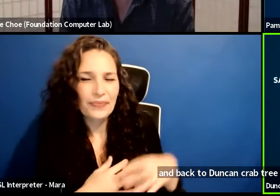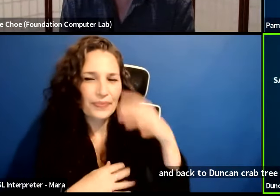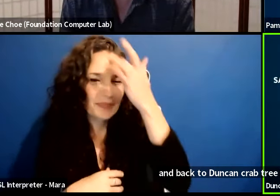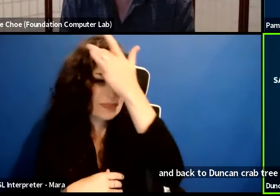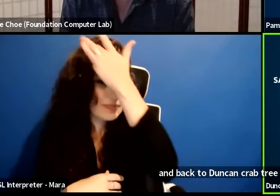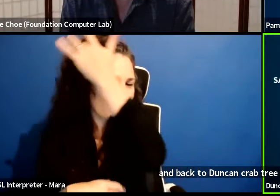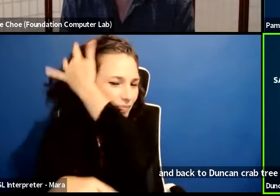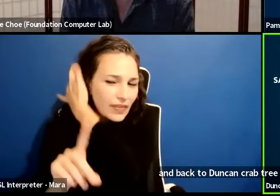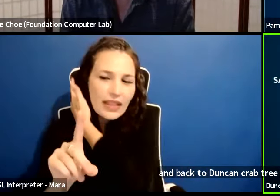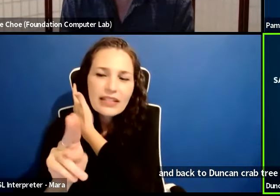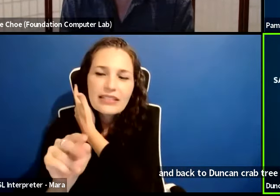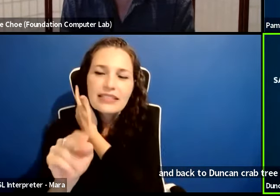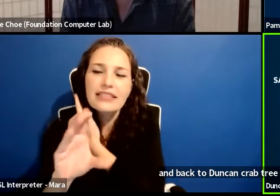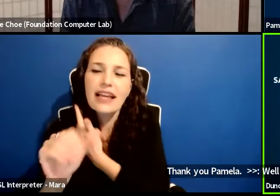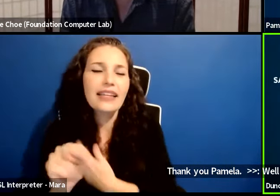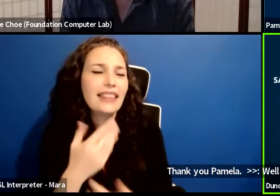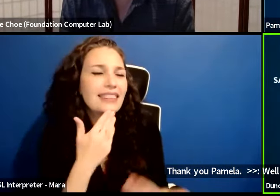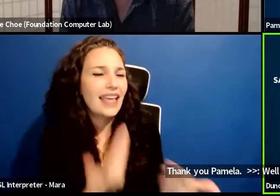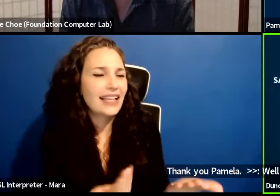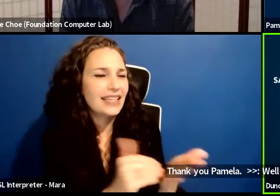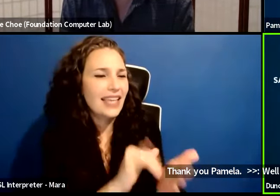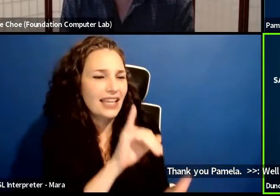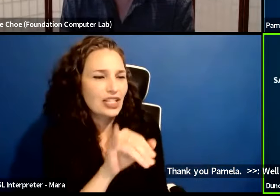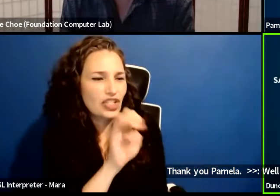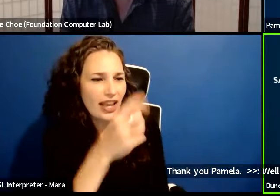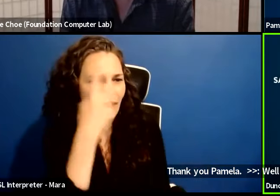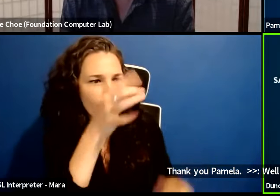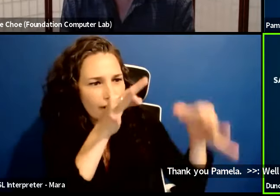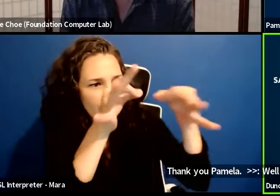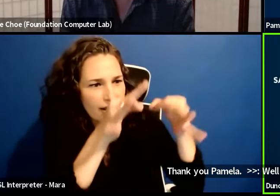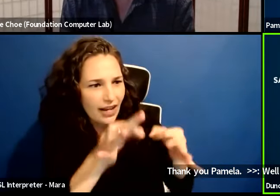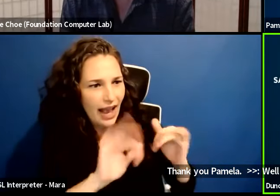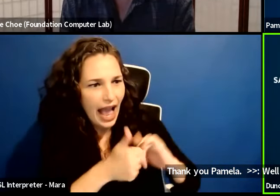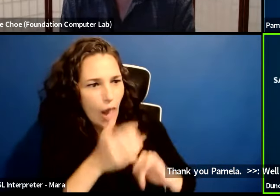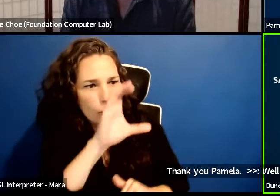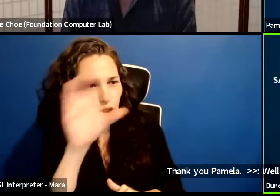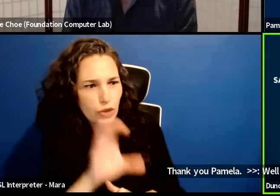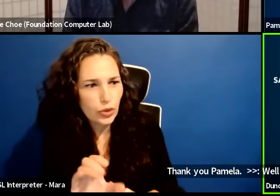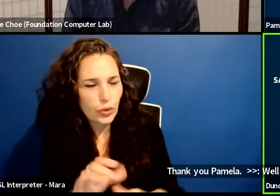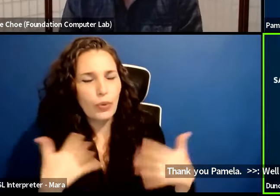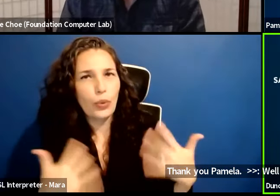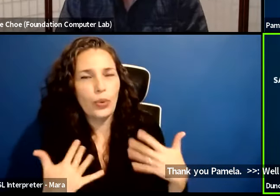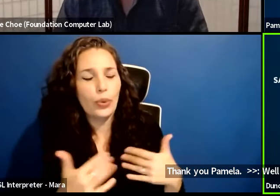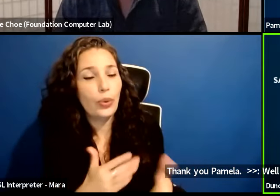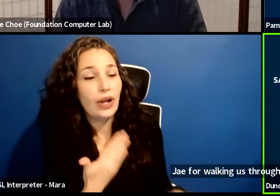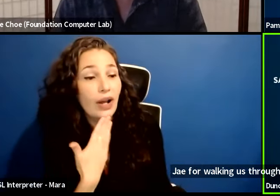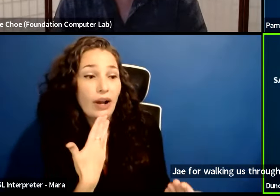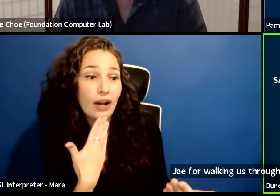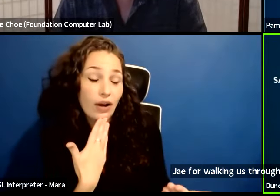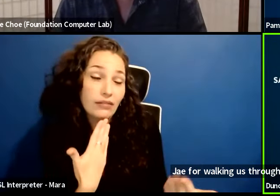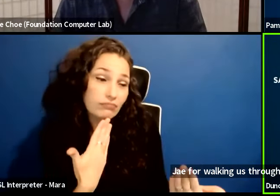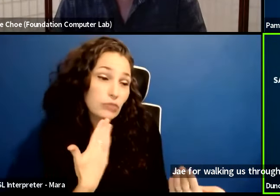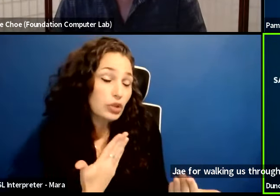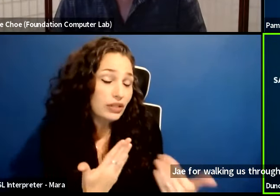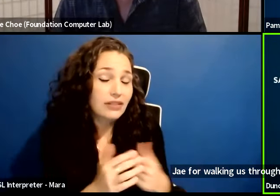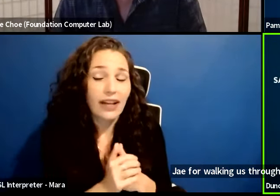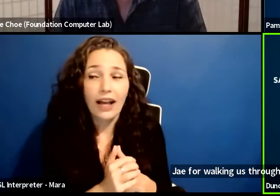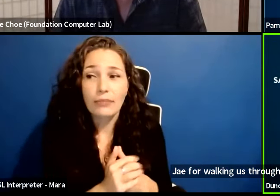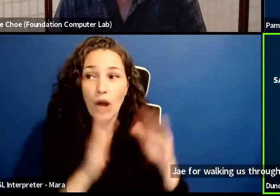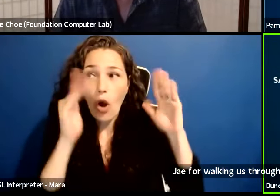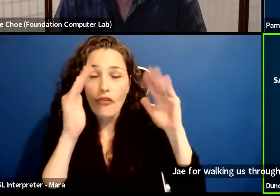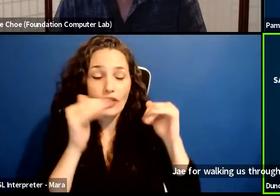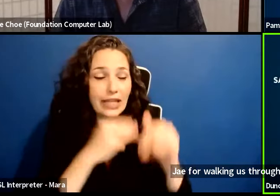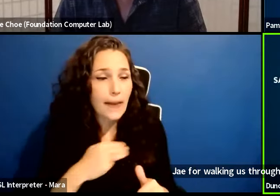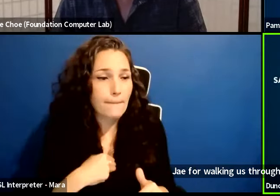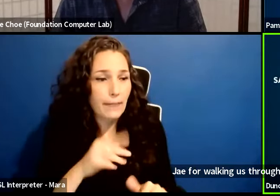Well, thank you so much, Jay, for walking us through how to use Zoom. I hope that answered the questions that many of our members